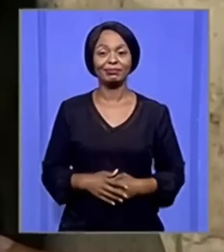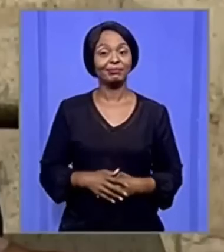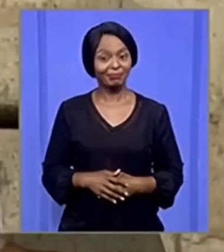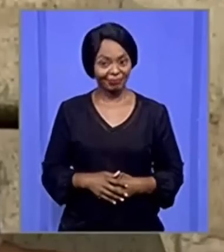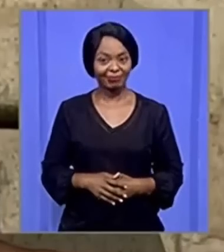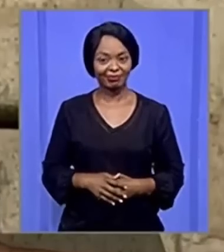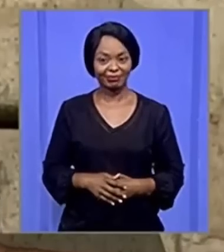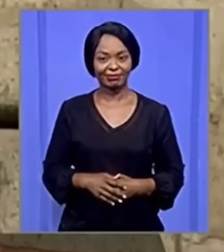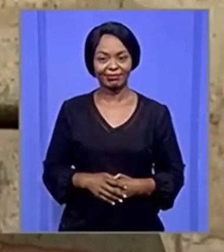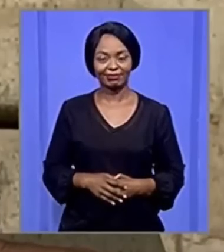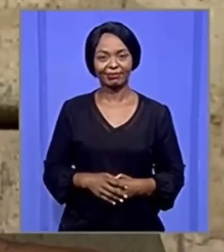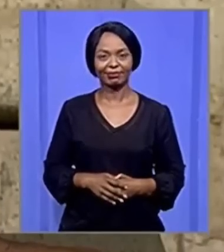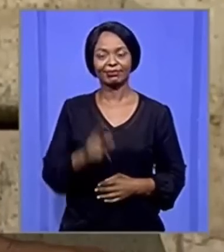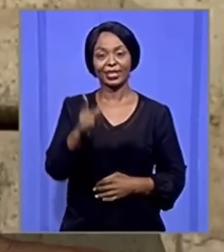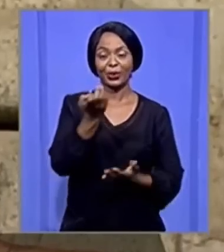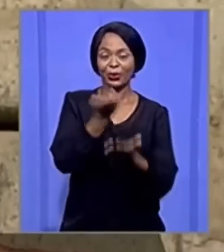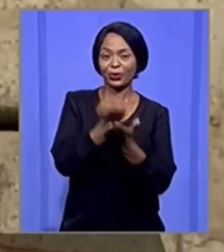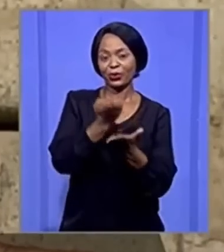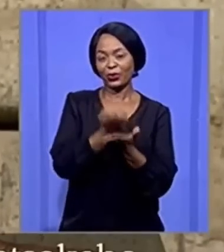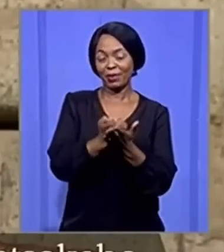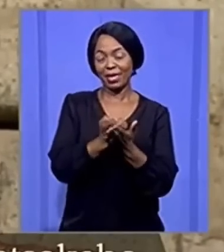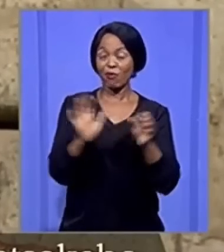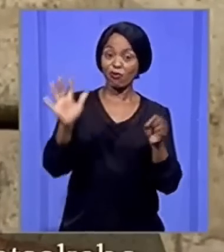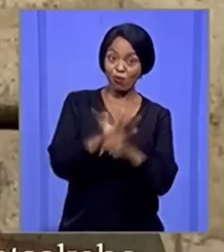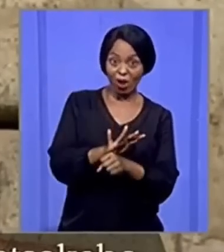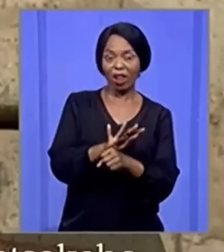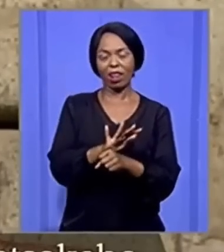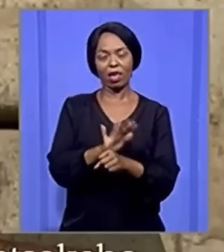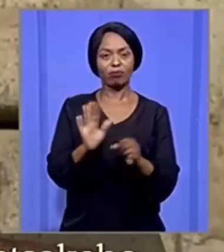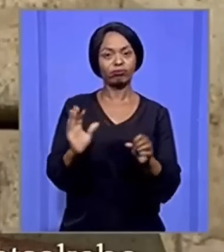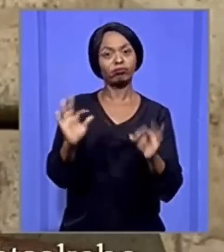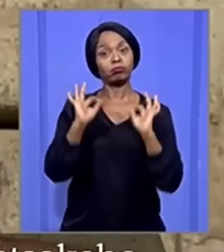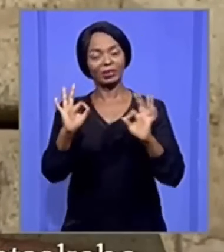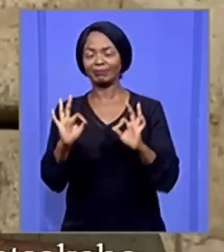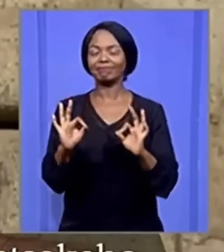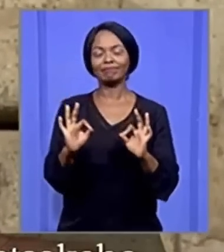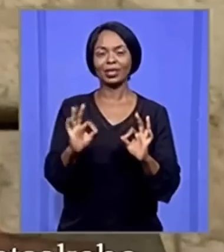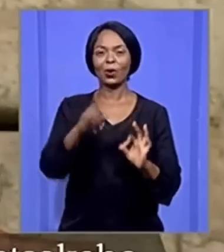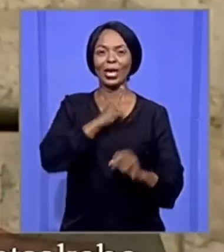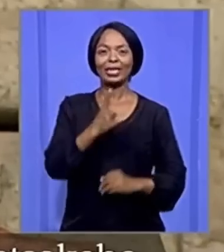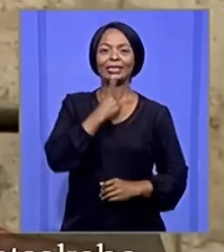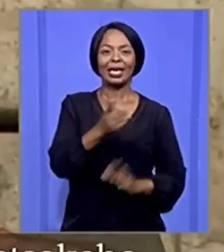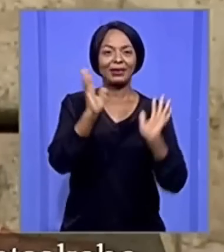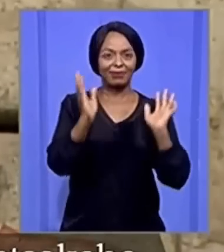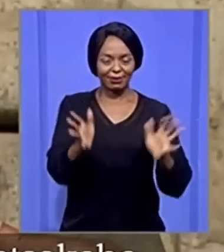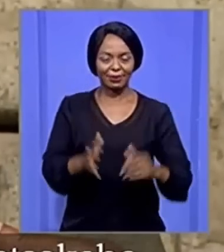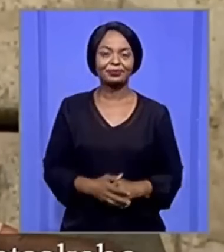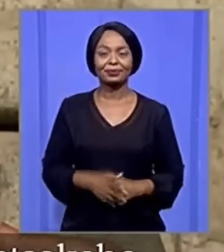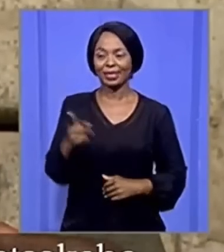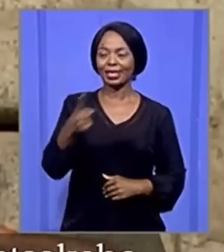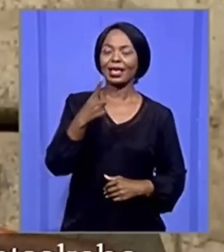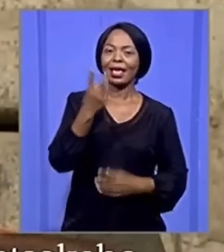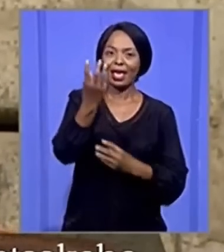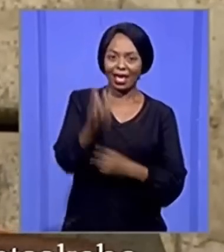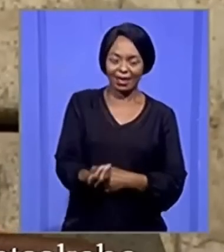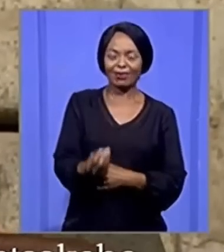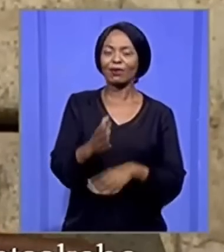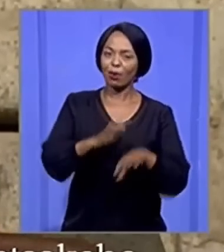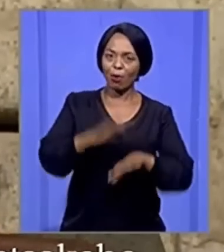acknowledging that the economy is not yet fully recovered, and as he has said, he has put